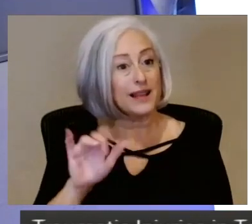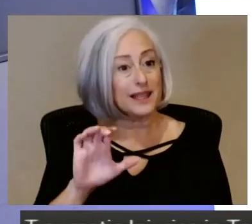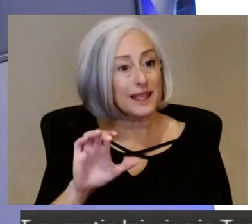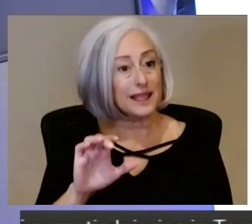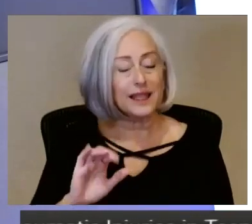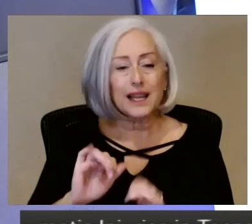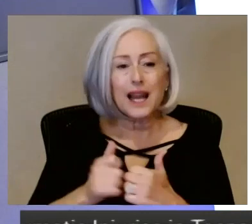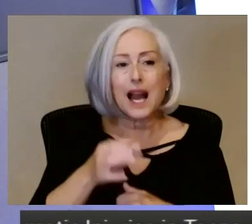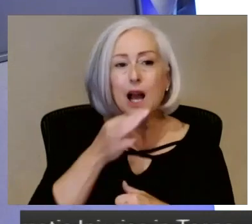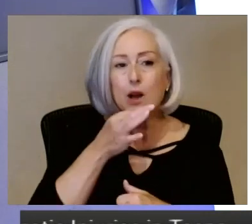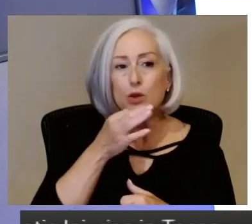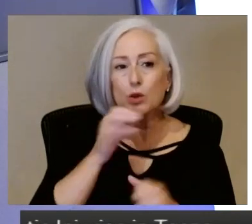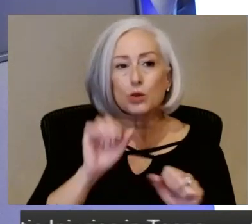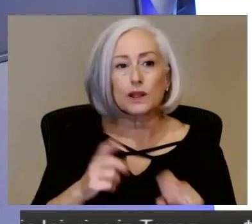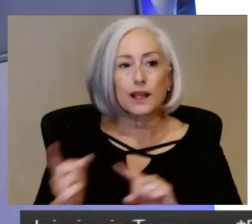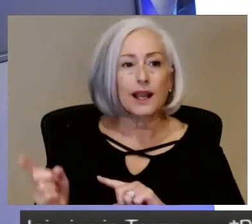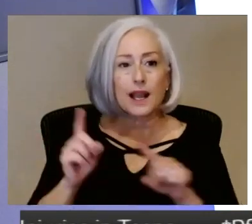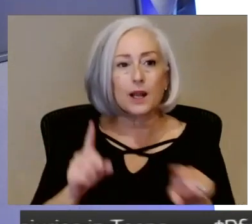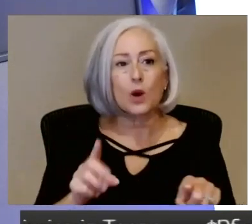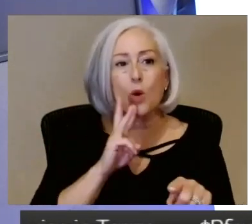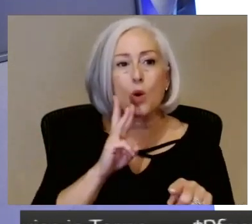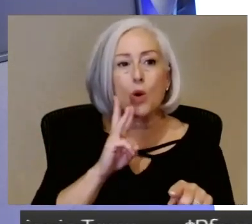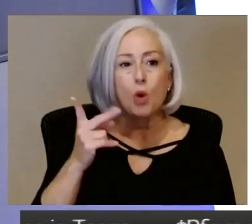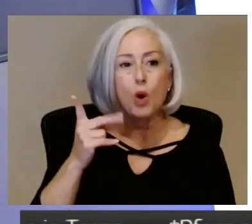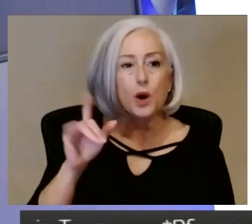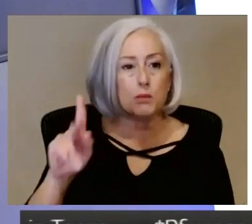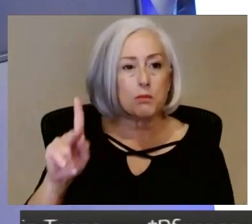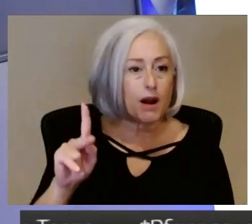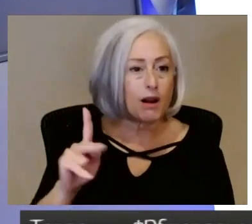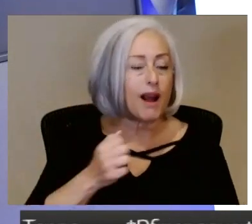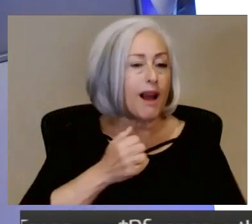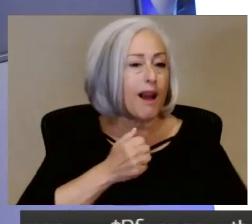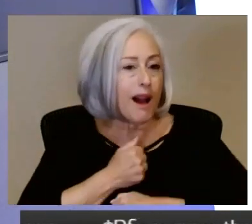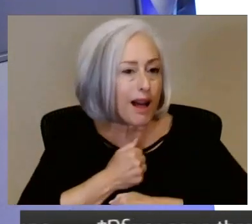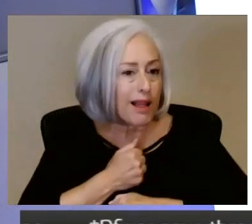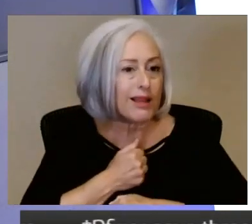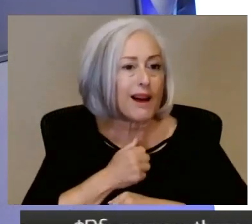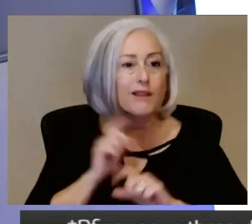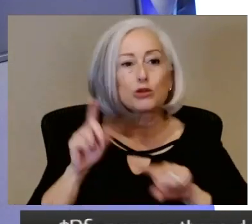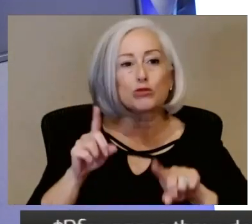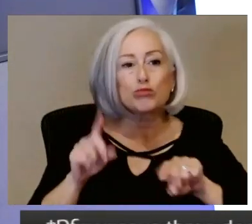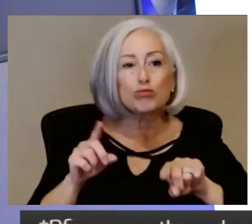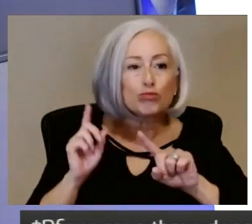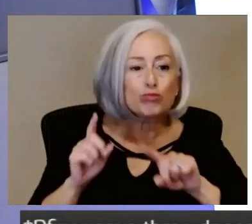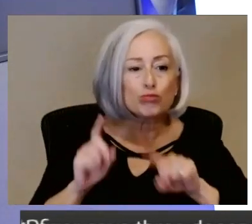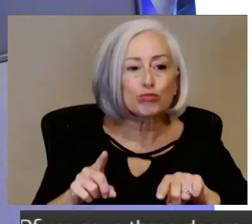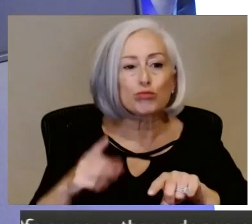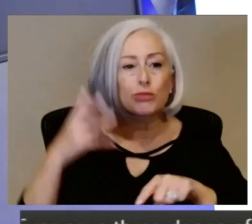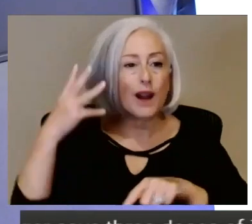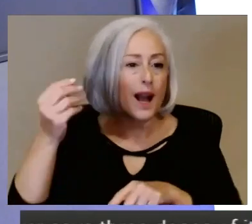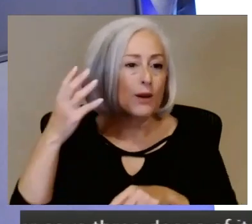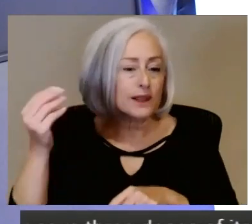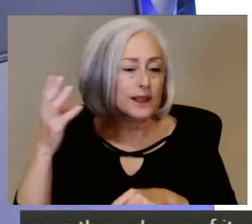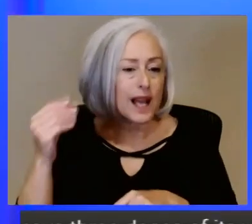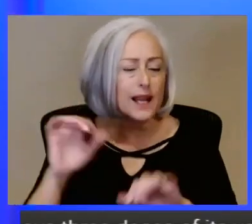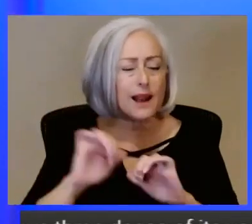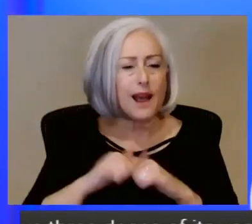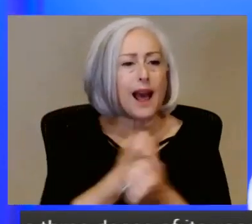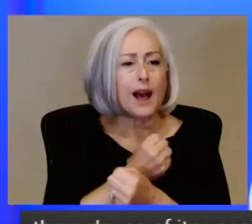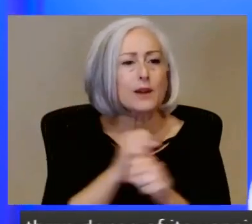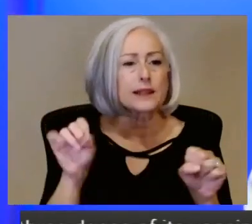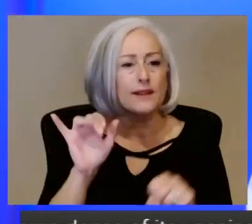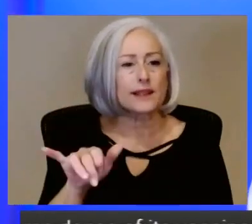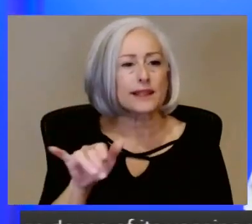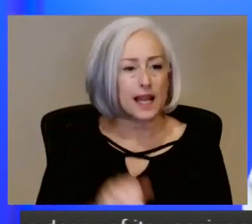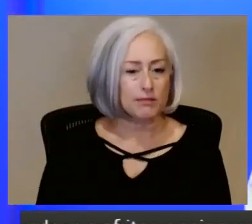water park? He has season passes. He loves to be outside and hanging in the water, as we all do. So how safe will that be? Yeah, I think, again, the water